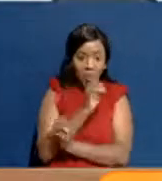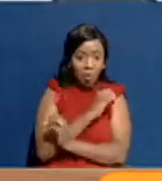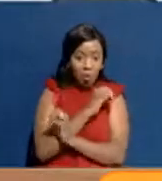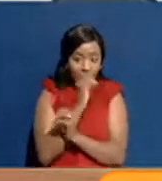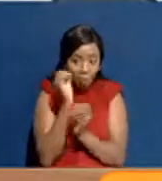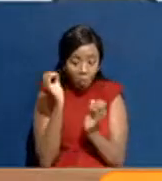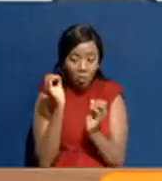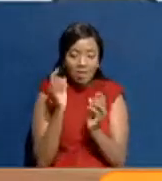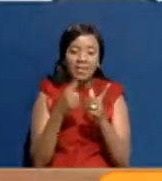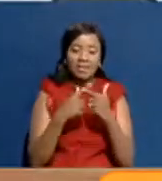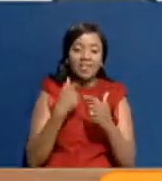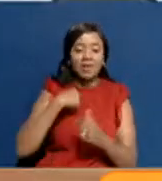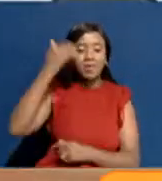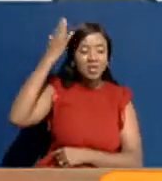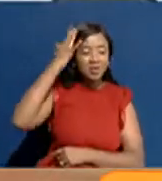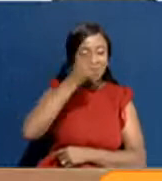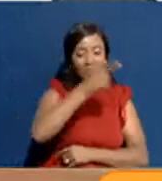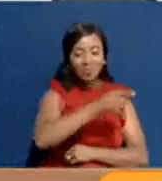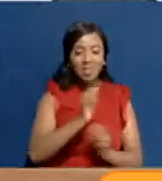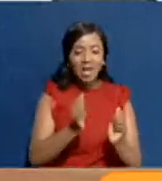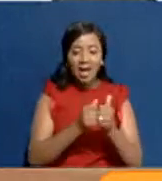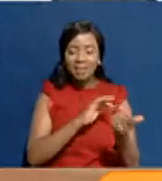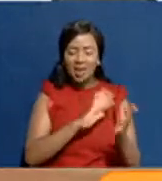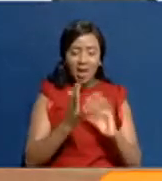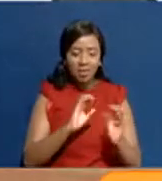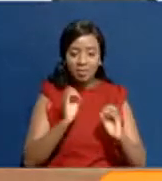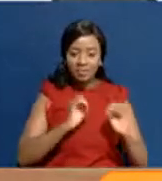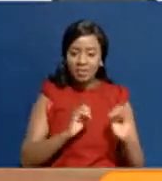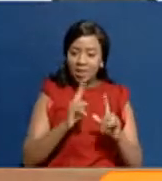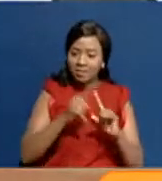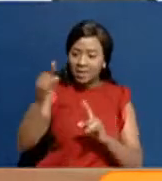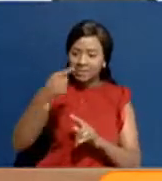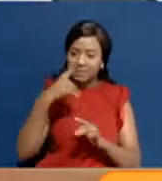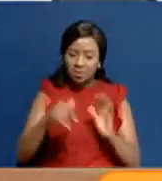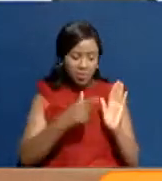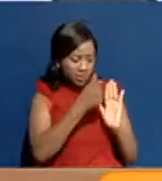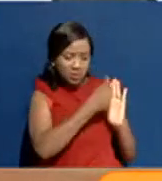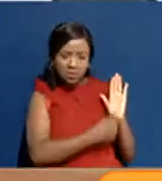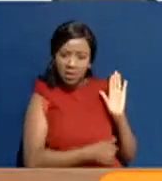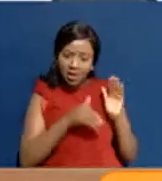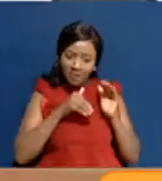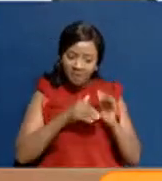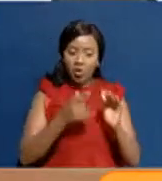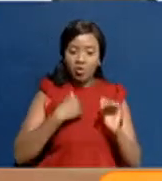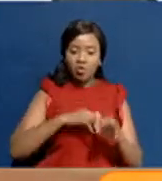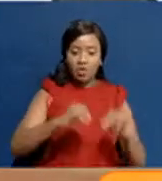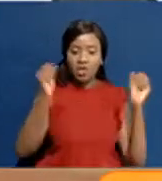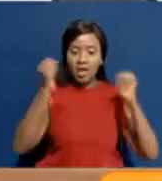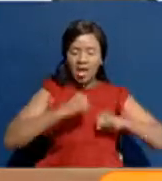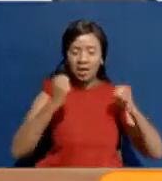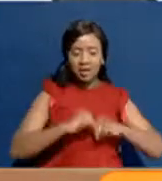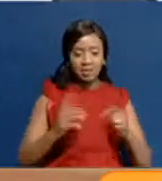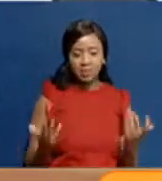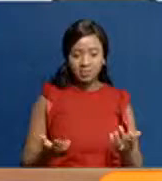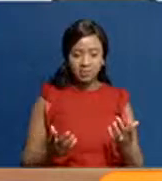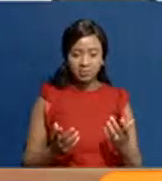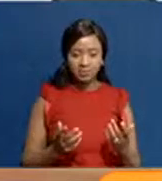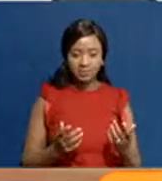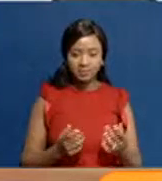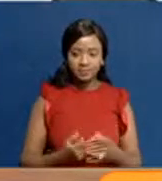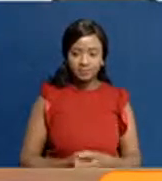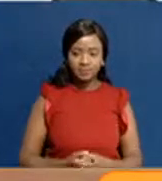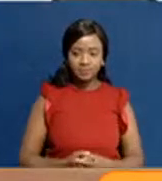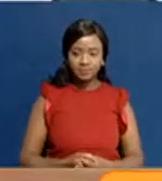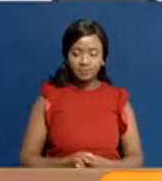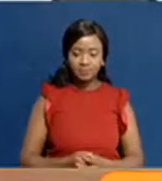This is a donor trying to play by the rules that, look, work with the rules that we agreed on. Had it not